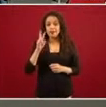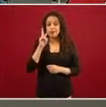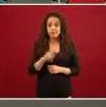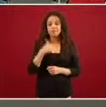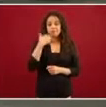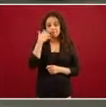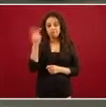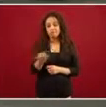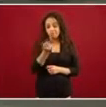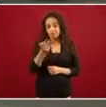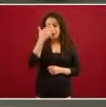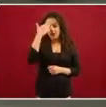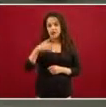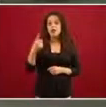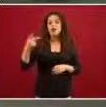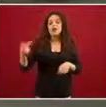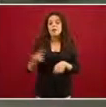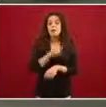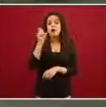be